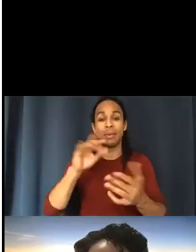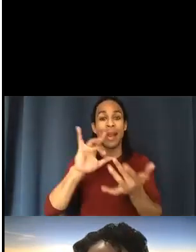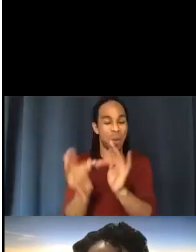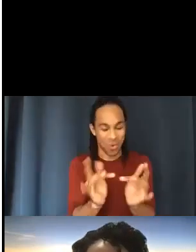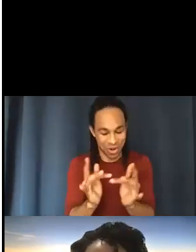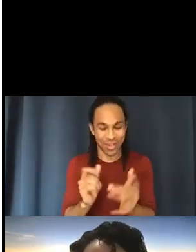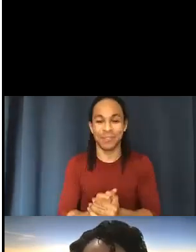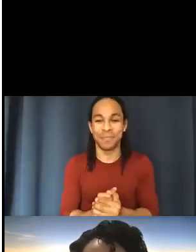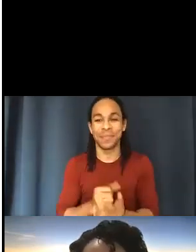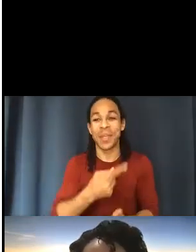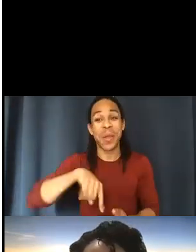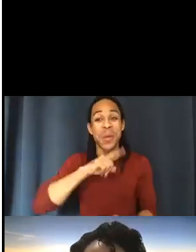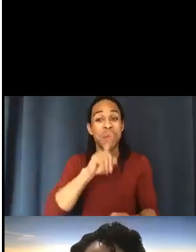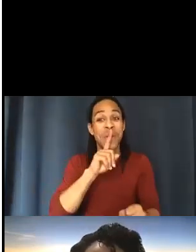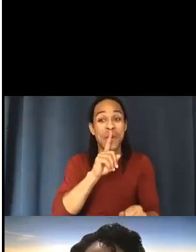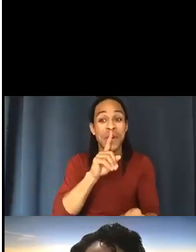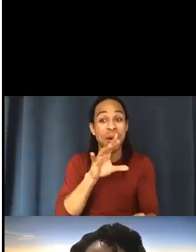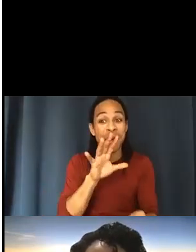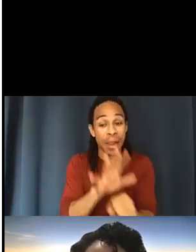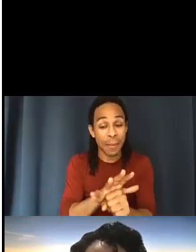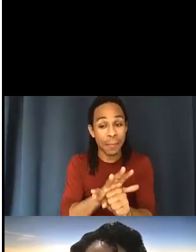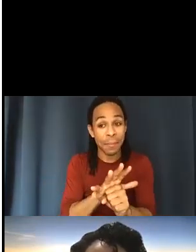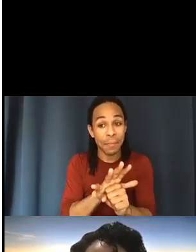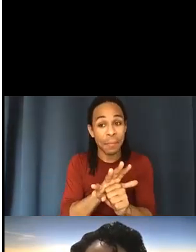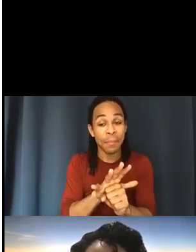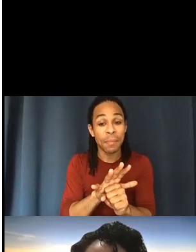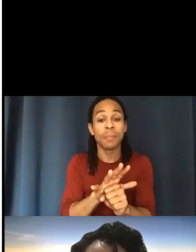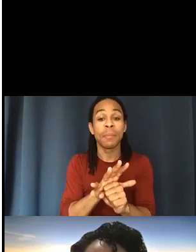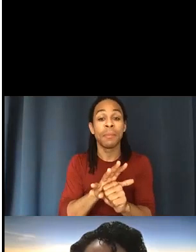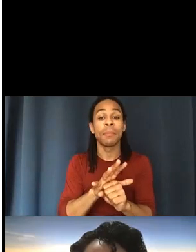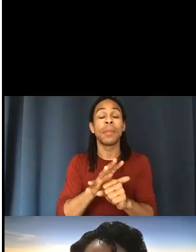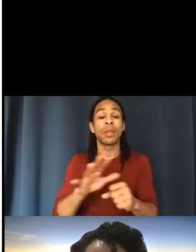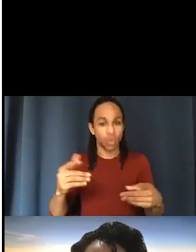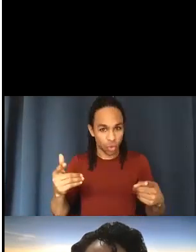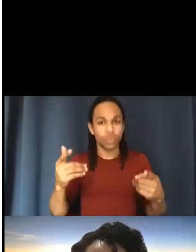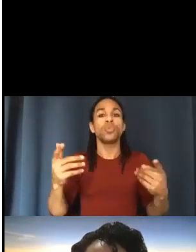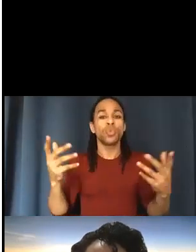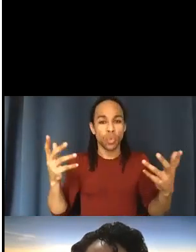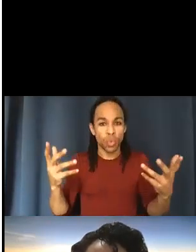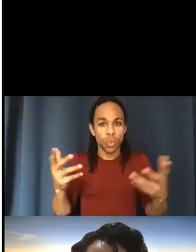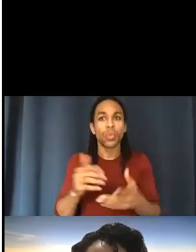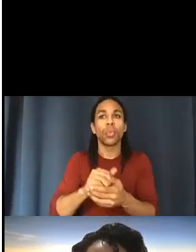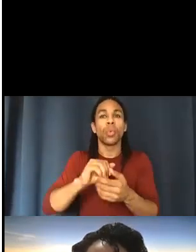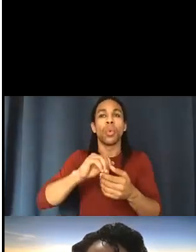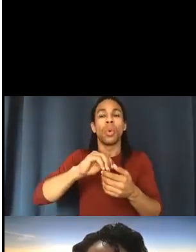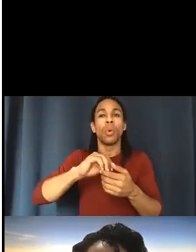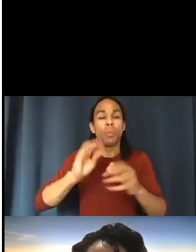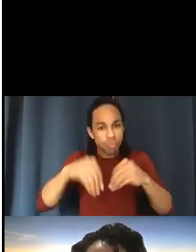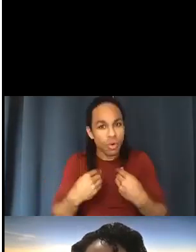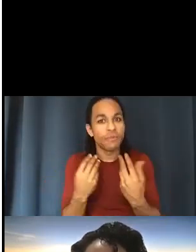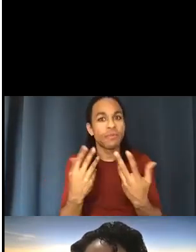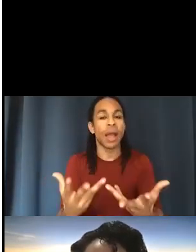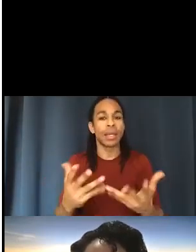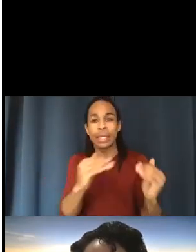committed to a vision of social medicine as a vital intersection of social sciences, medical practice, and policy. Our network aims